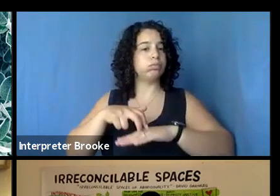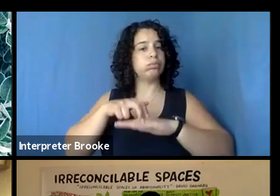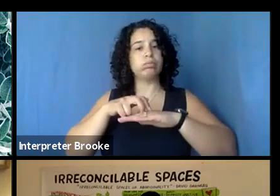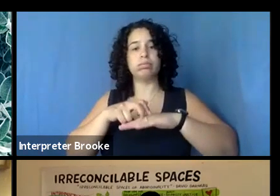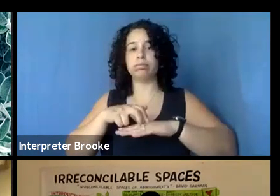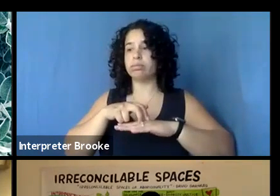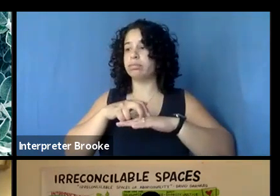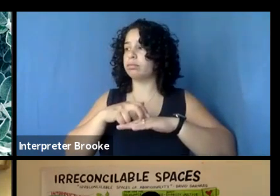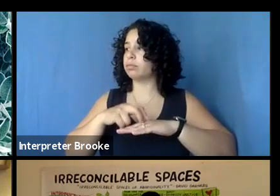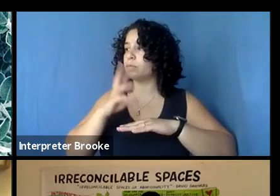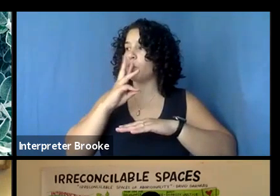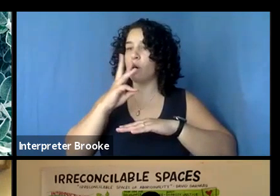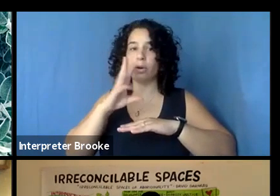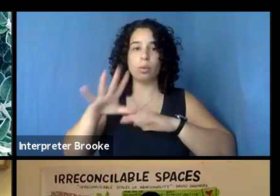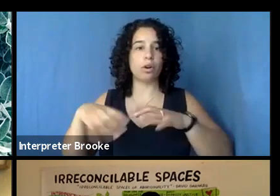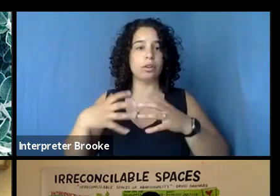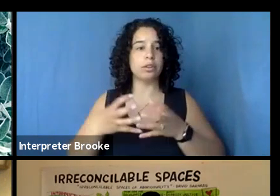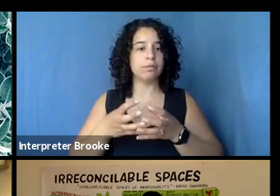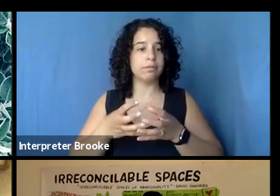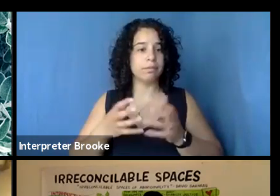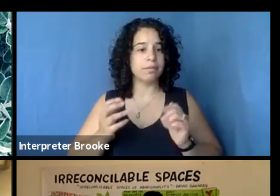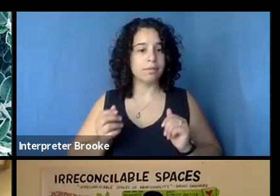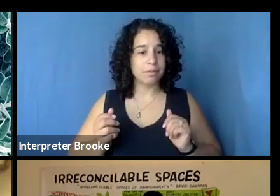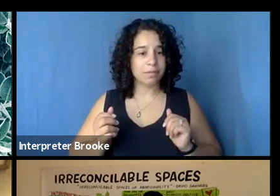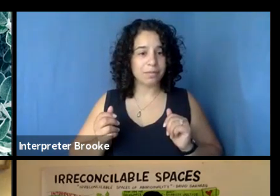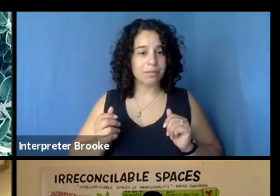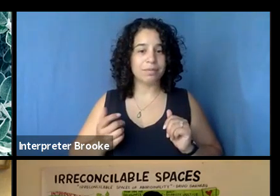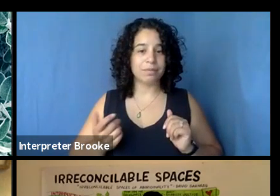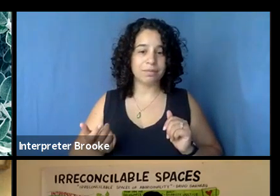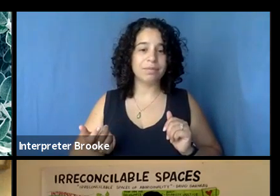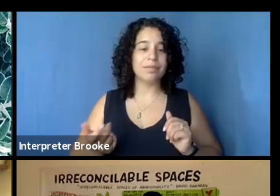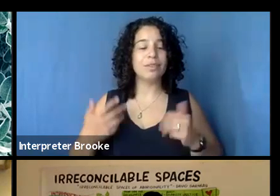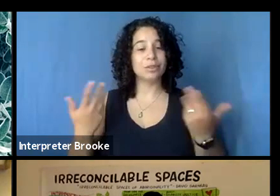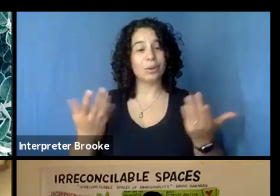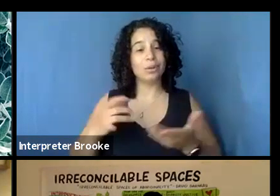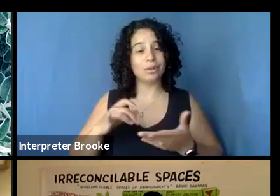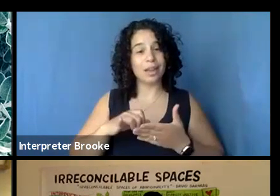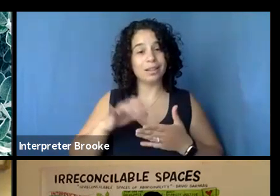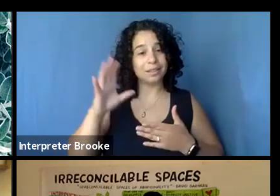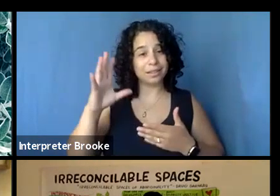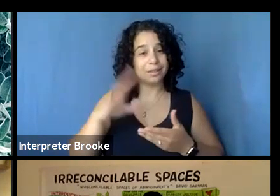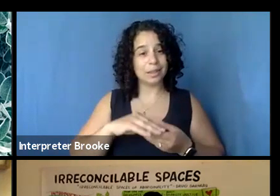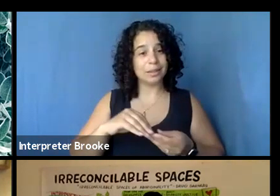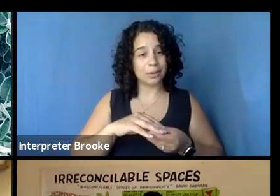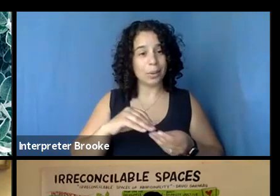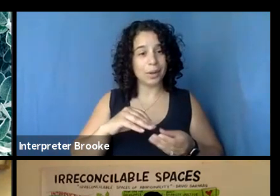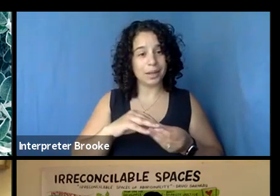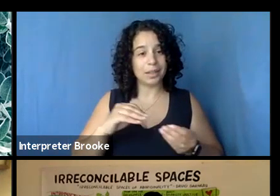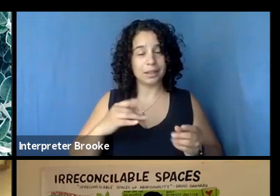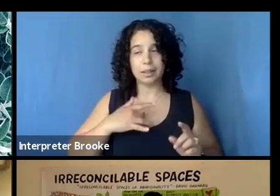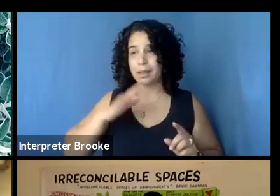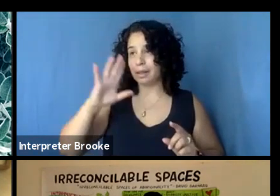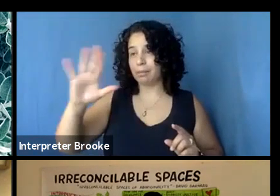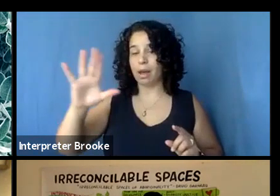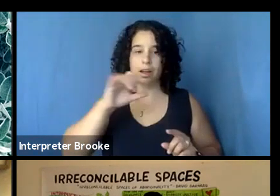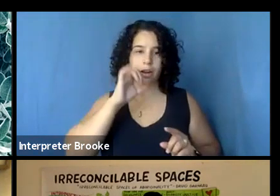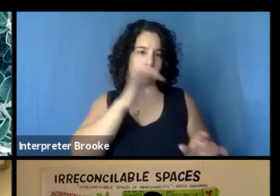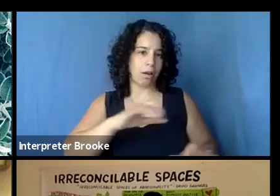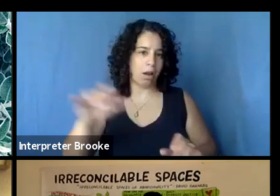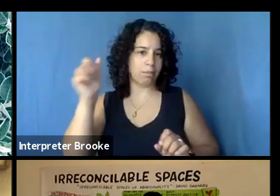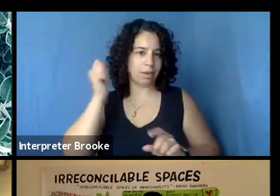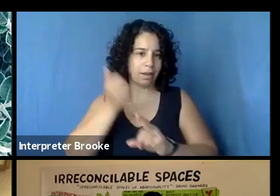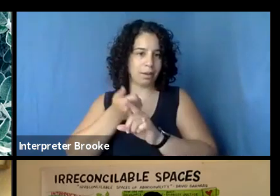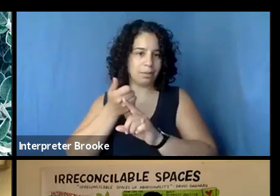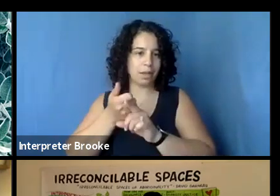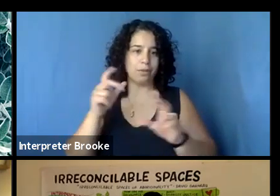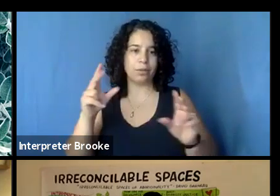Ugh, silly old Nanabojo. And so what Nanabojo does, being Nanabojo, he doesn't do it himself.